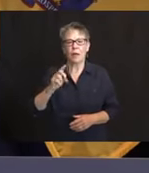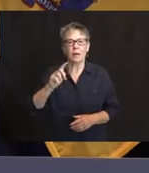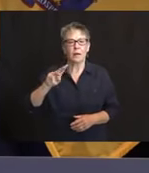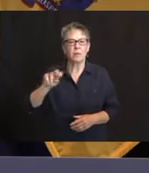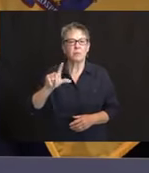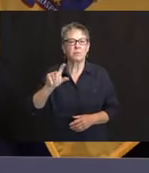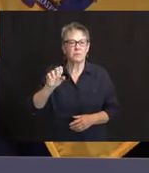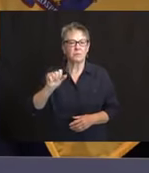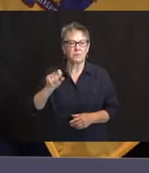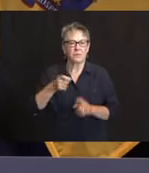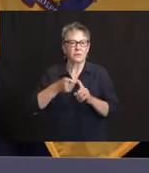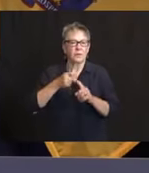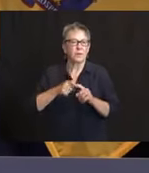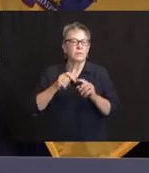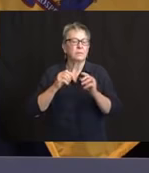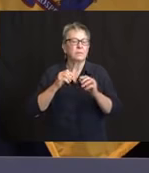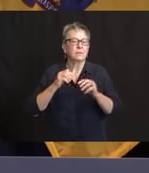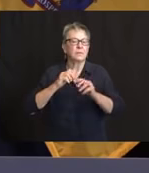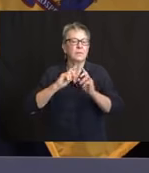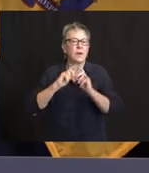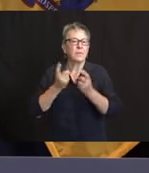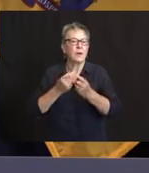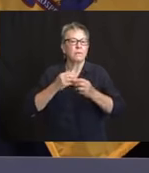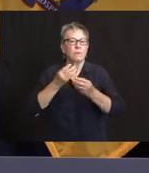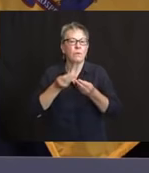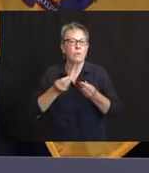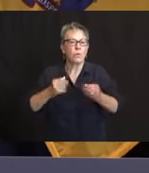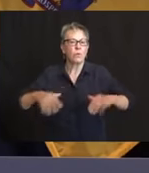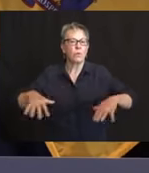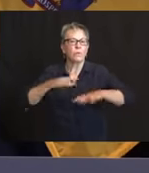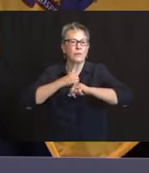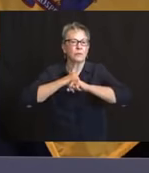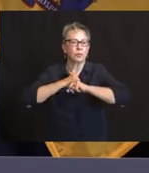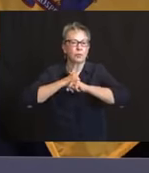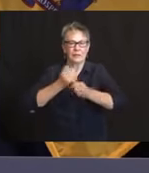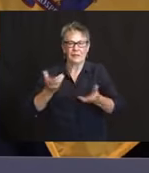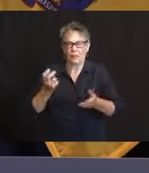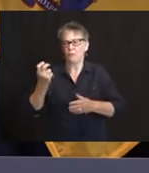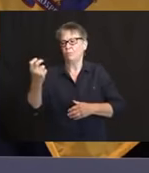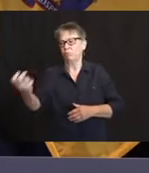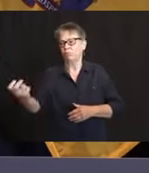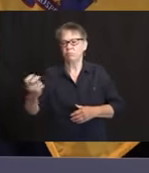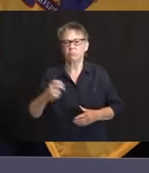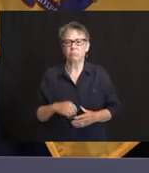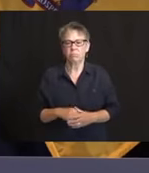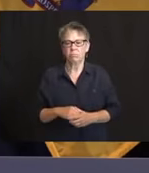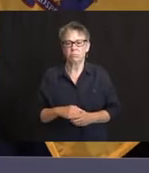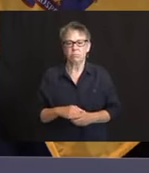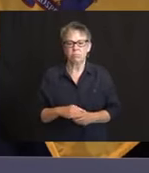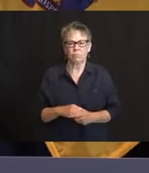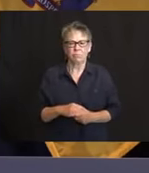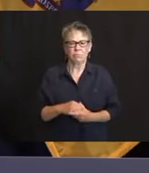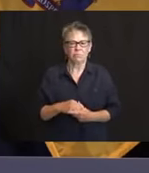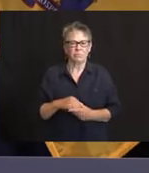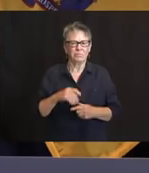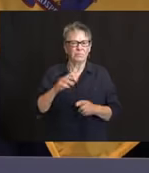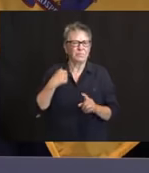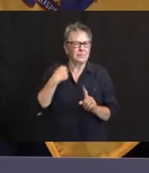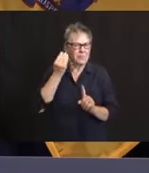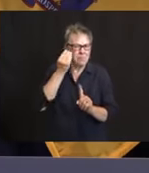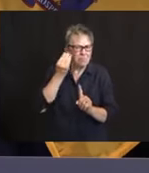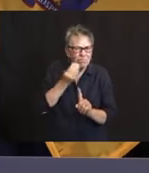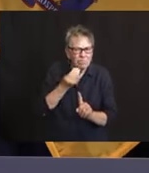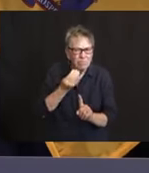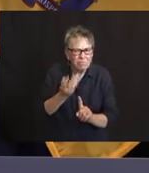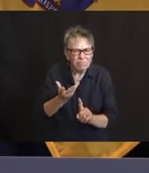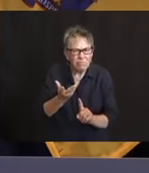a headline that Shrewsbury Township's Mayor Ed Nolan passed last evening at the age of 73. There was no, I